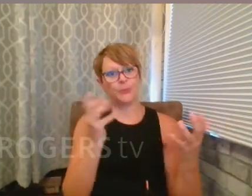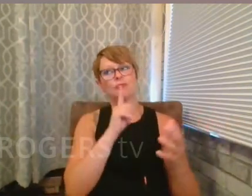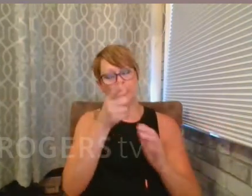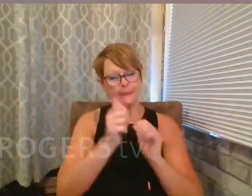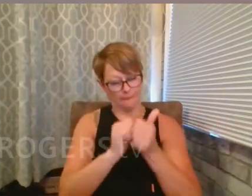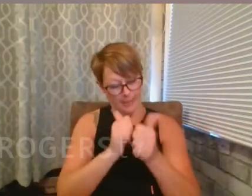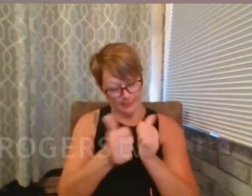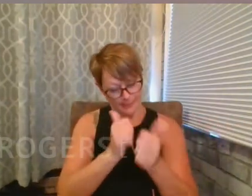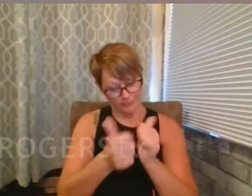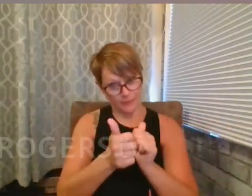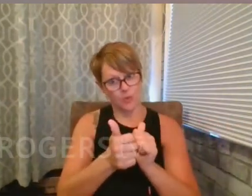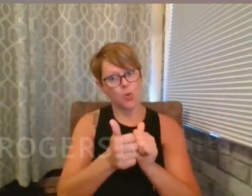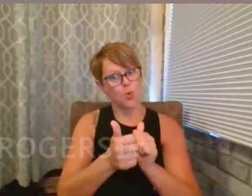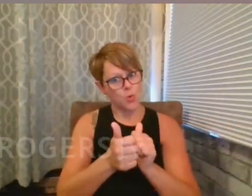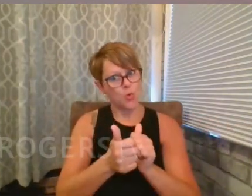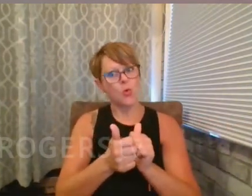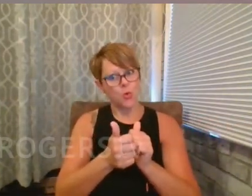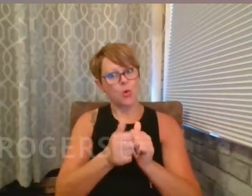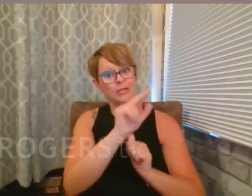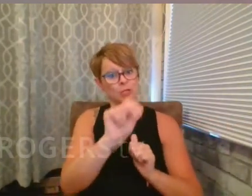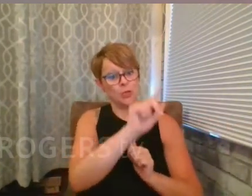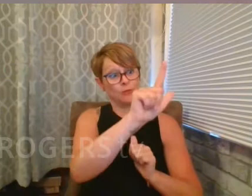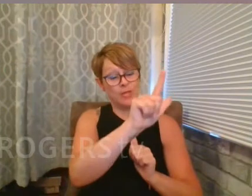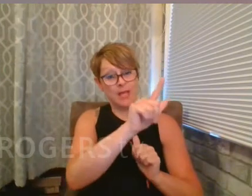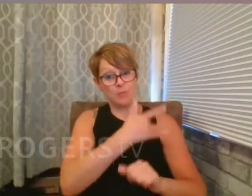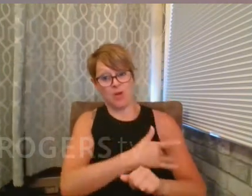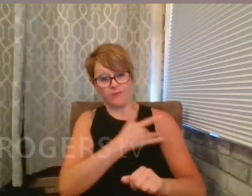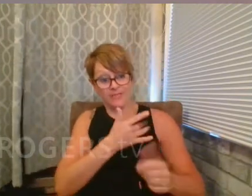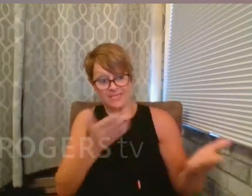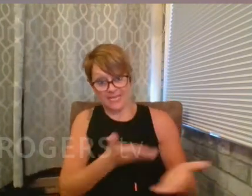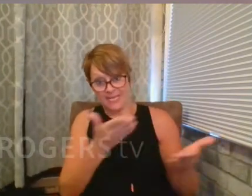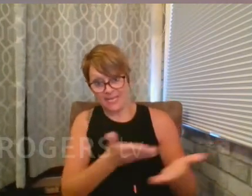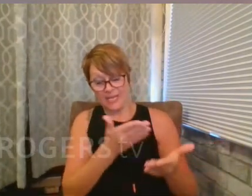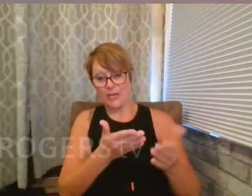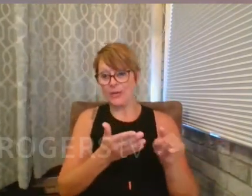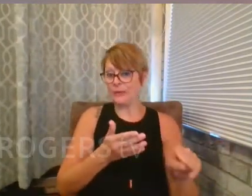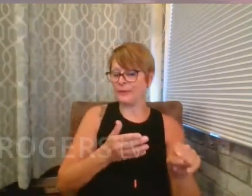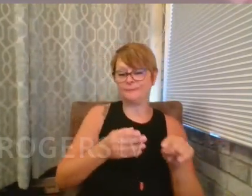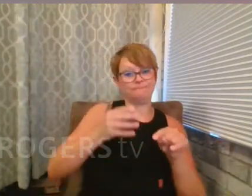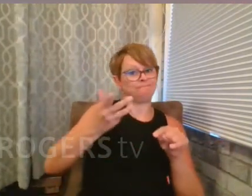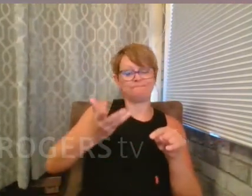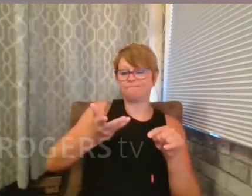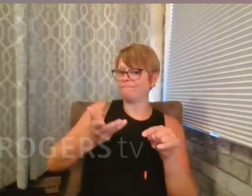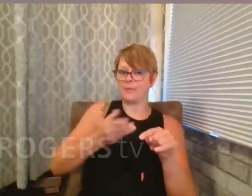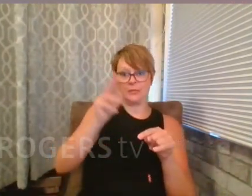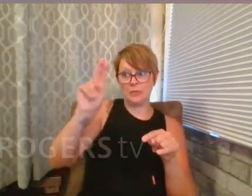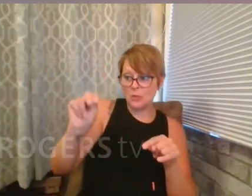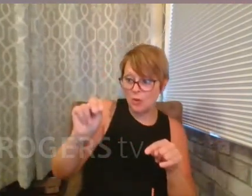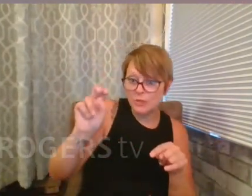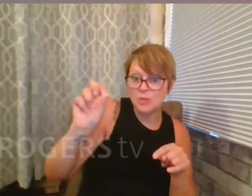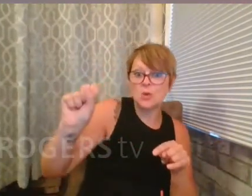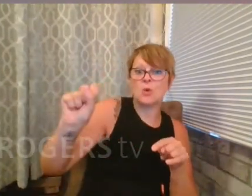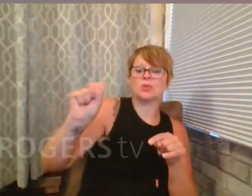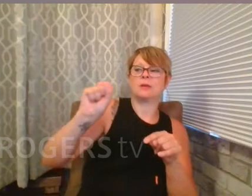it Newfoundland province, be it province, our neighbor, Nova Scotia, be it even Ontario is